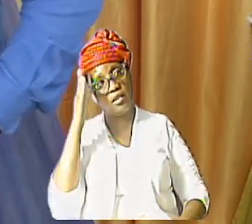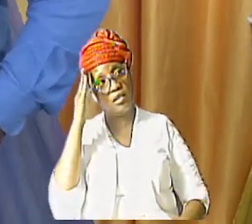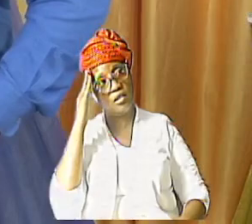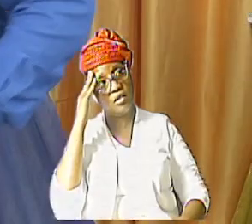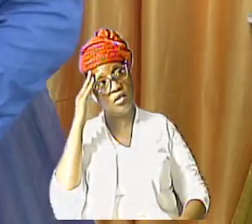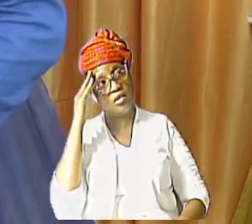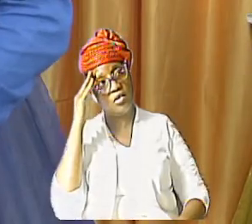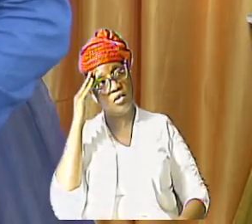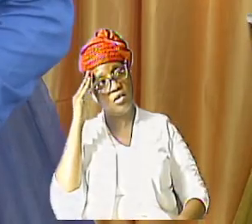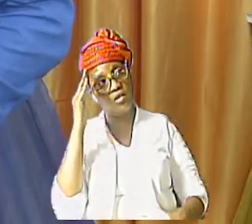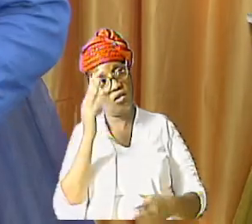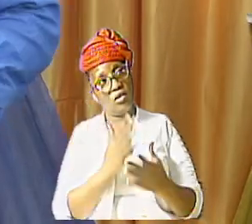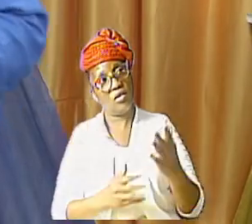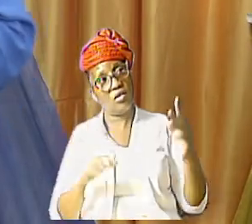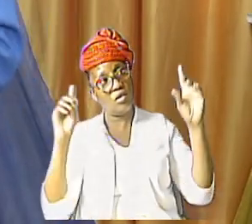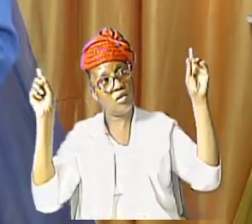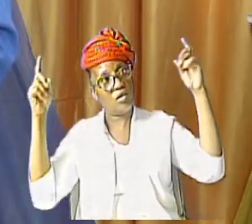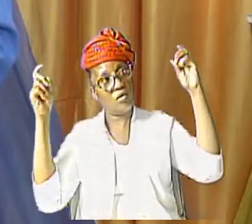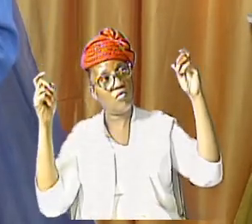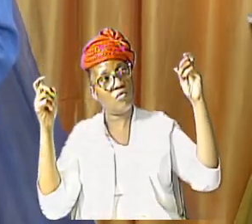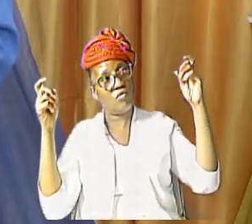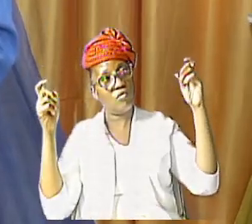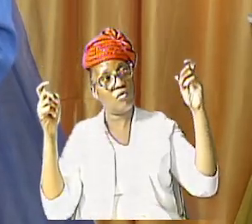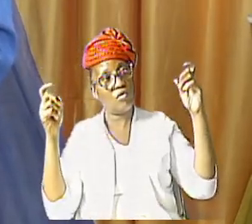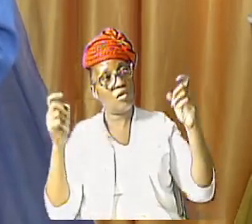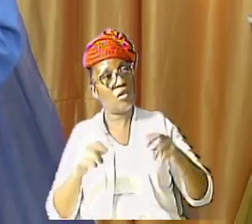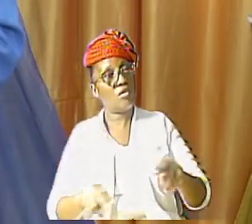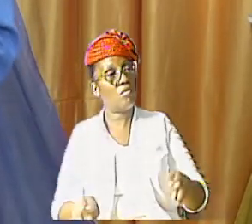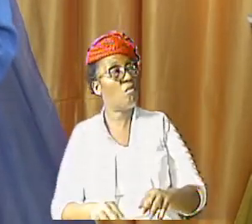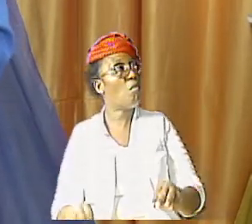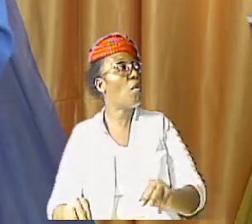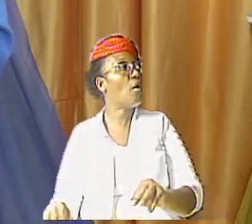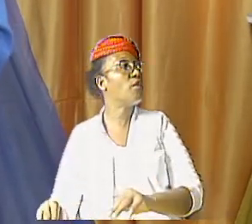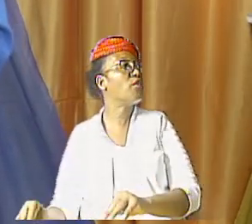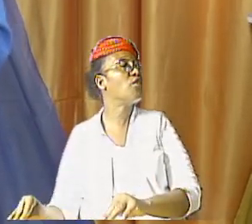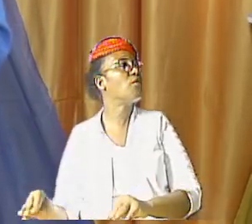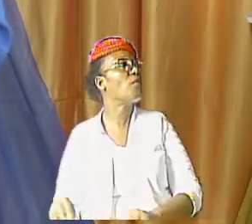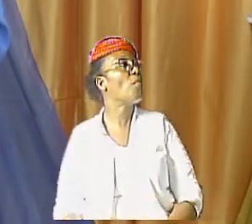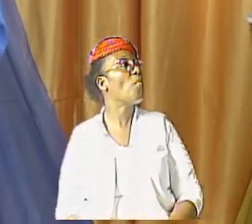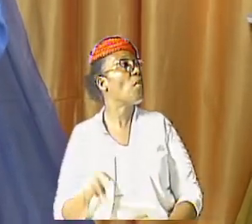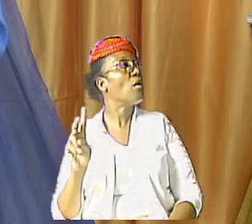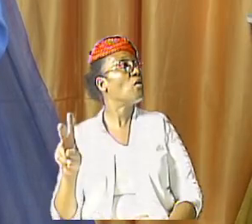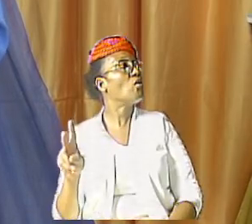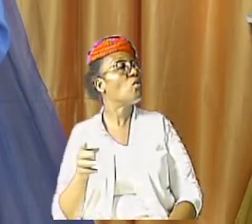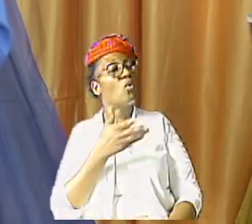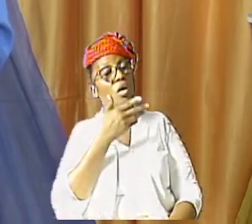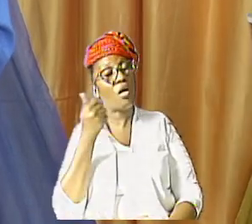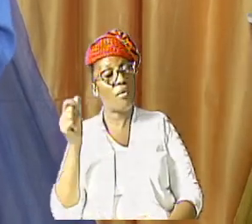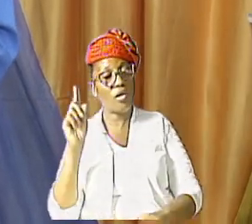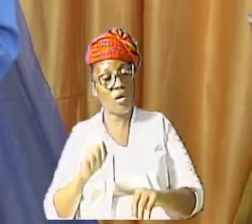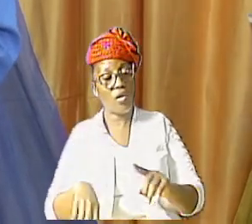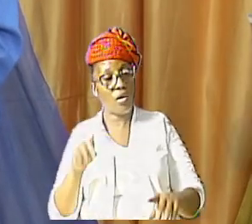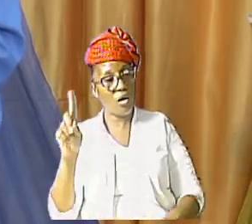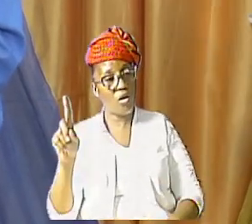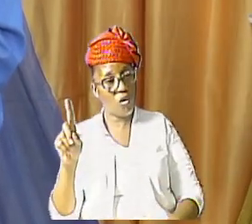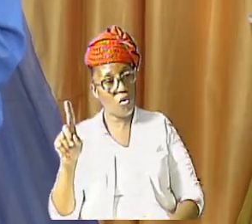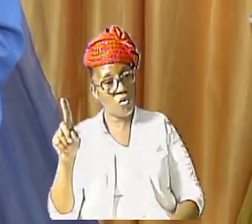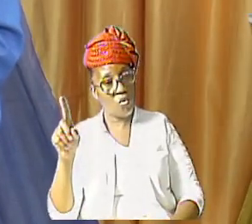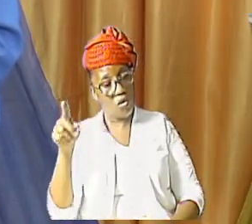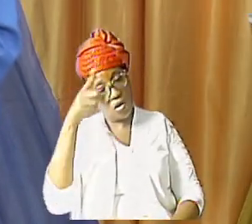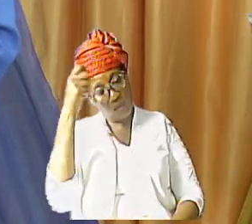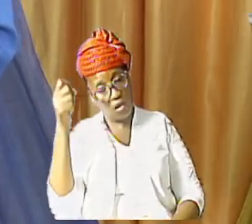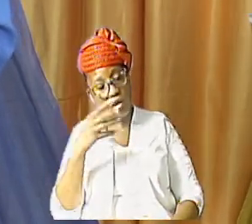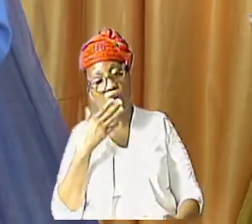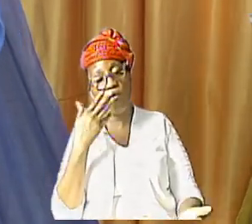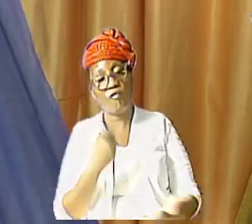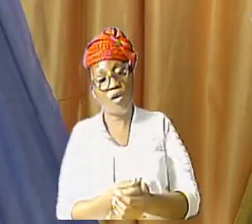anniversaries in the month of March. Praise Almighty God. Two are better than one because they have a good